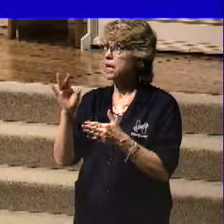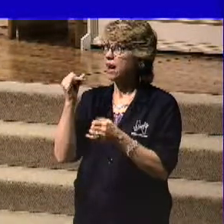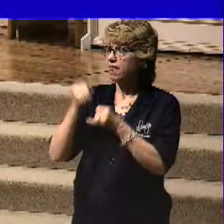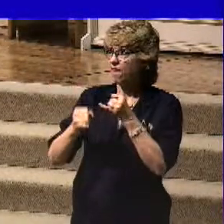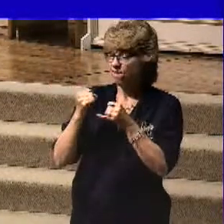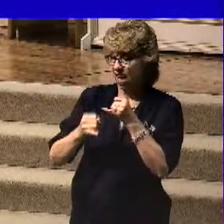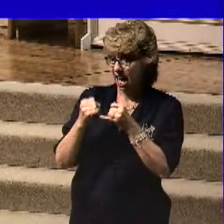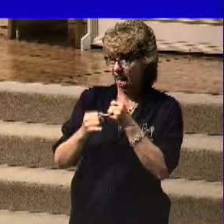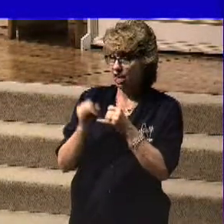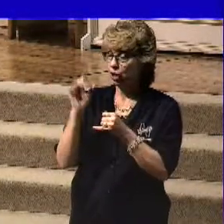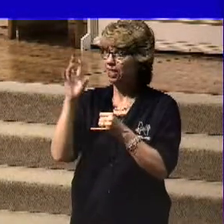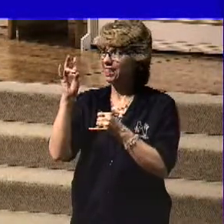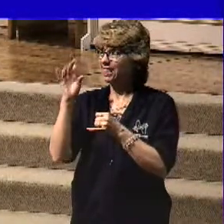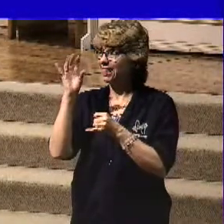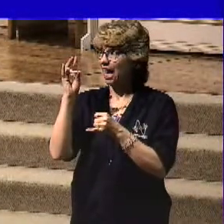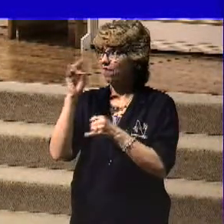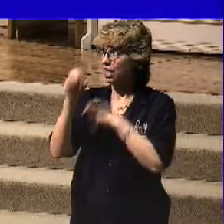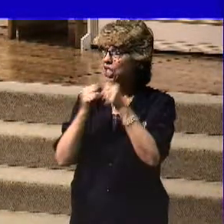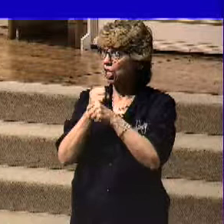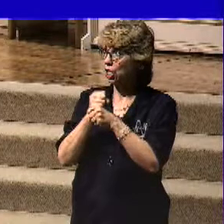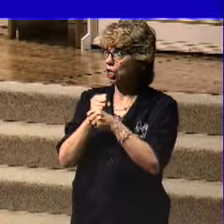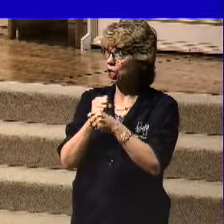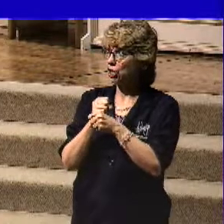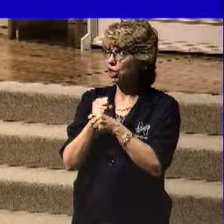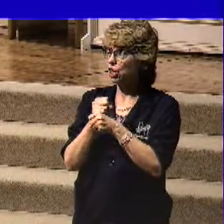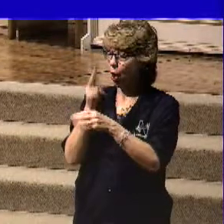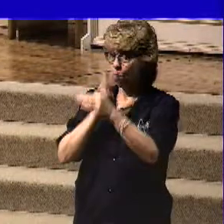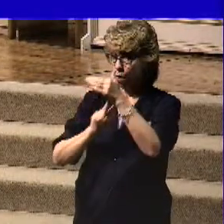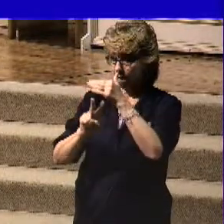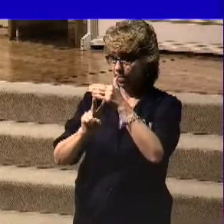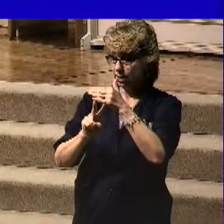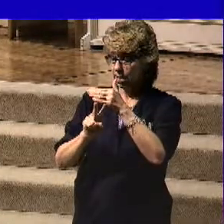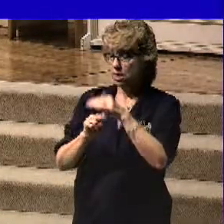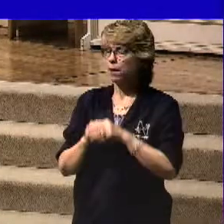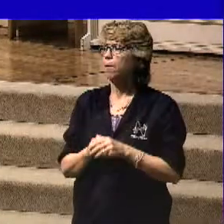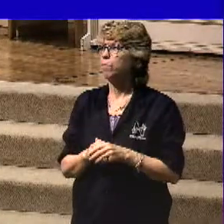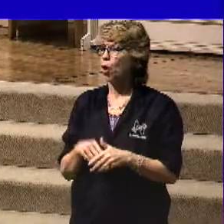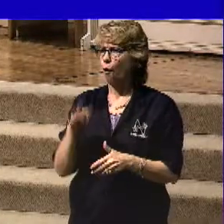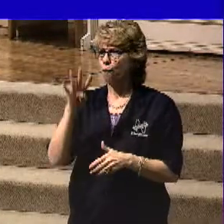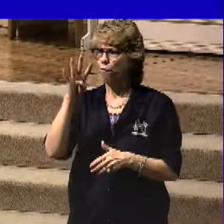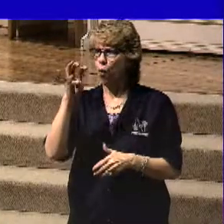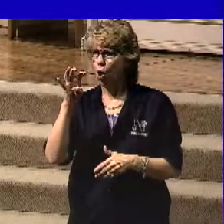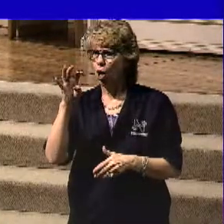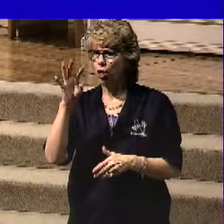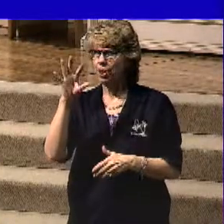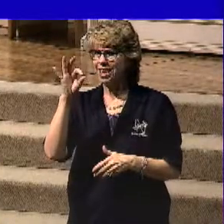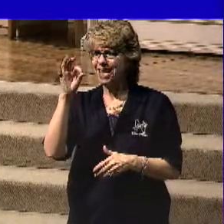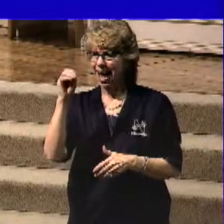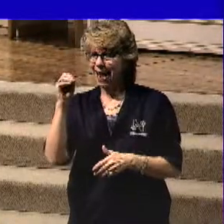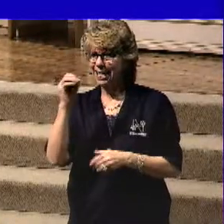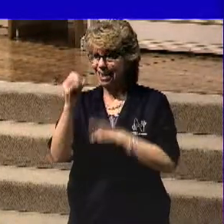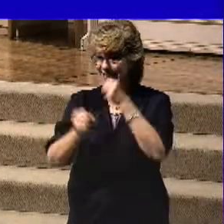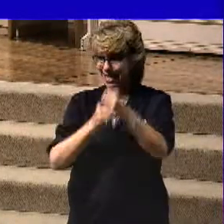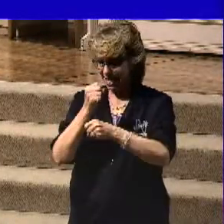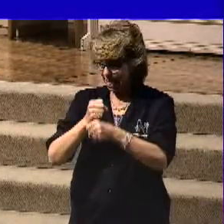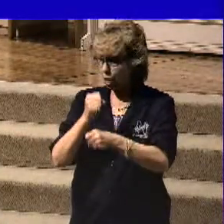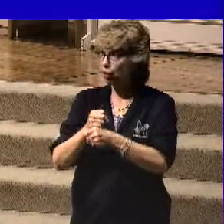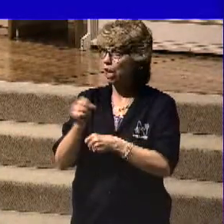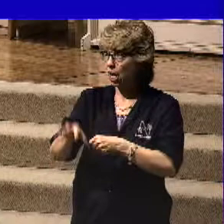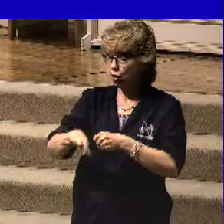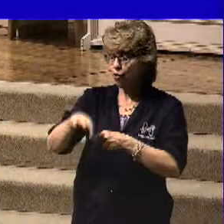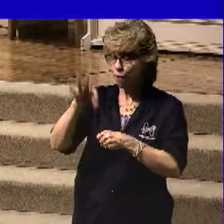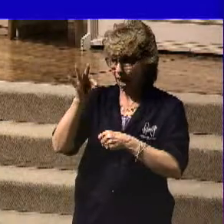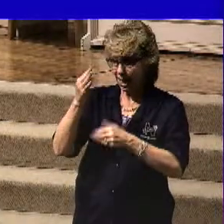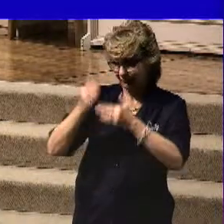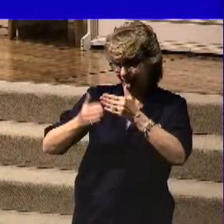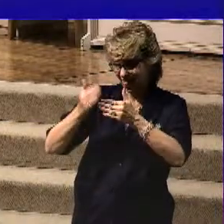is about Israel. There's 70 weeks of years, 490 years, and you find that at the